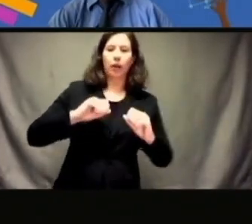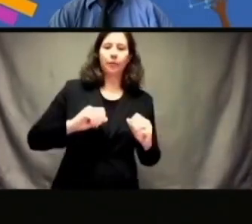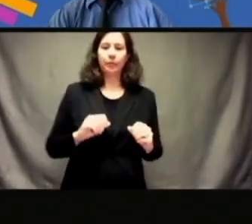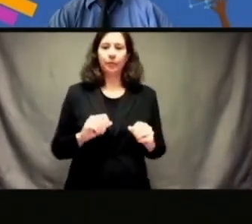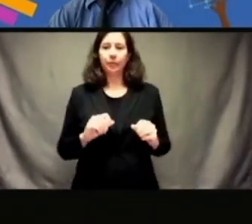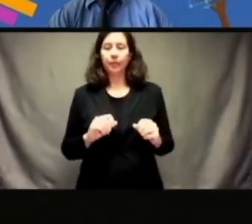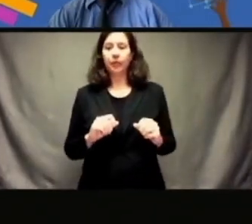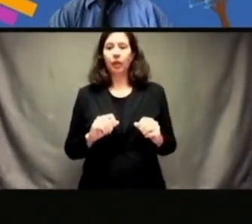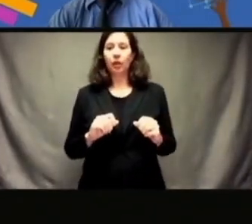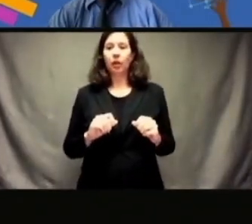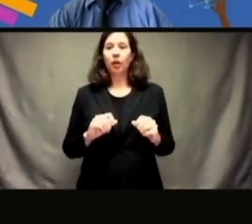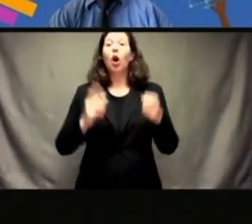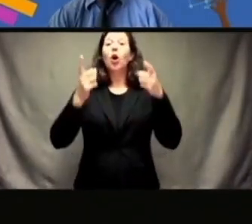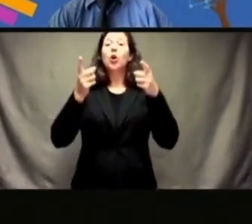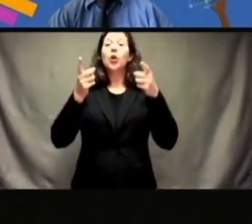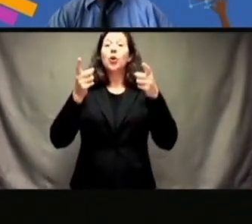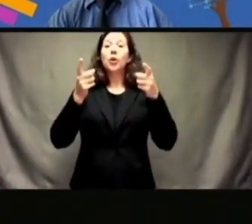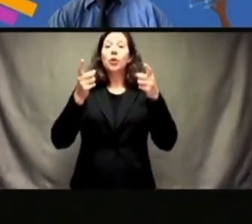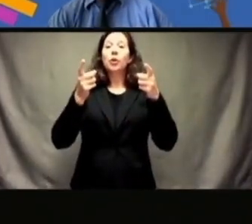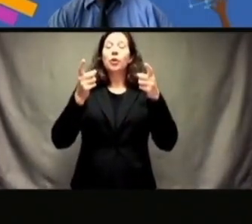when the